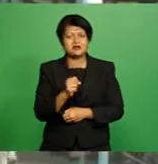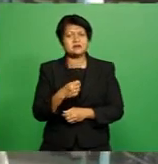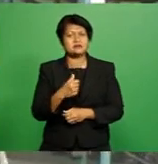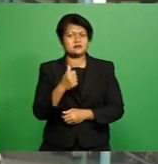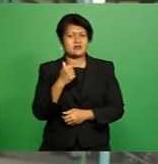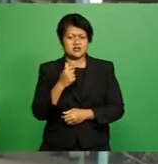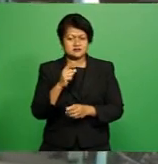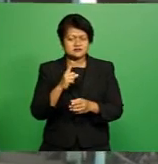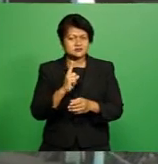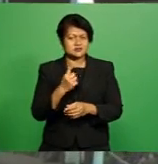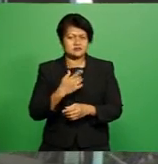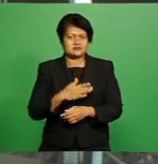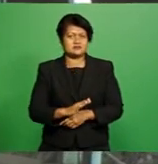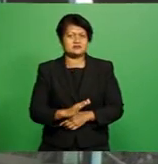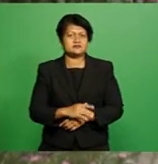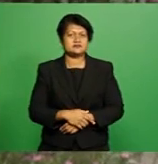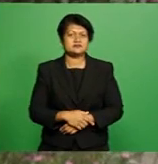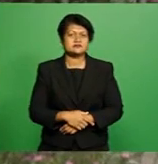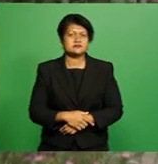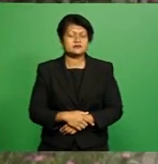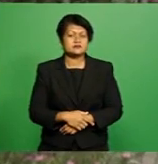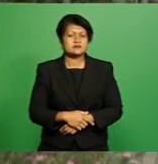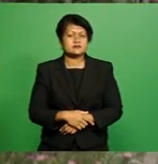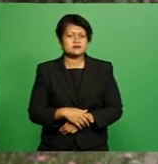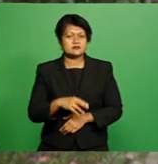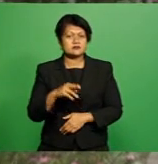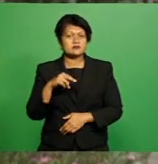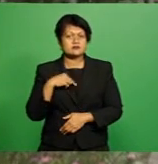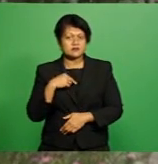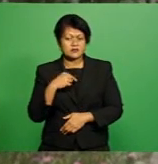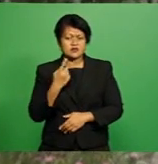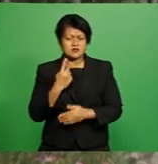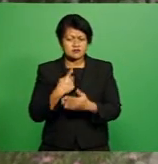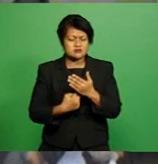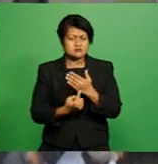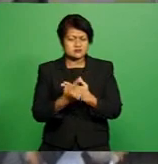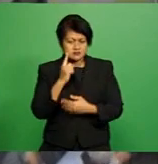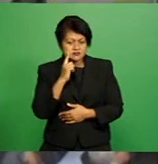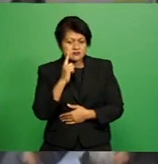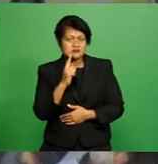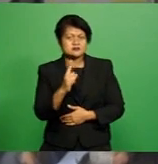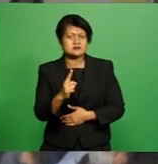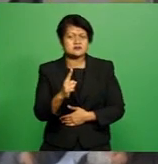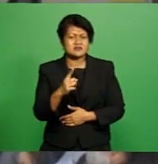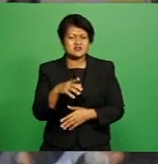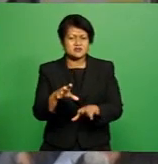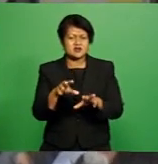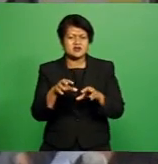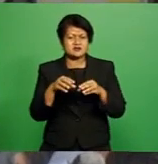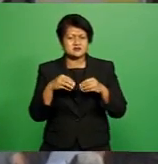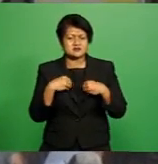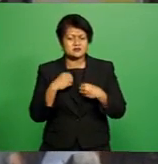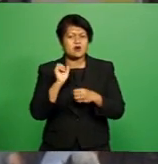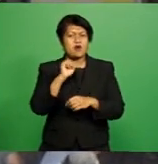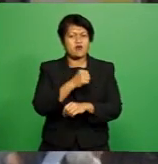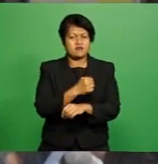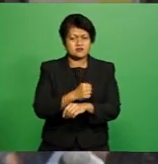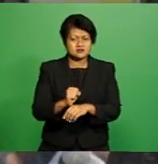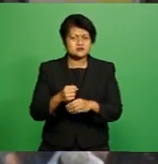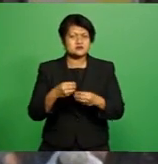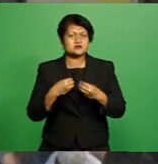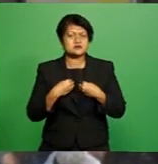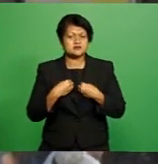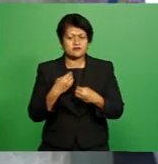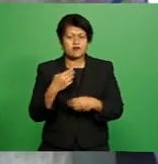education institutions in Fiji and the region to look at the frameworks by which local qualifications are accepted by overseas universities for further